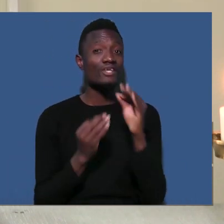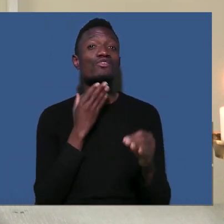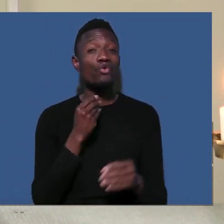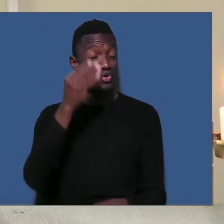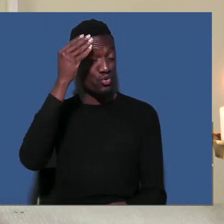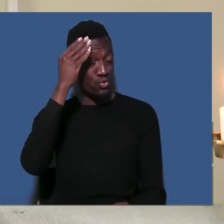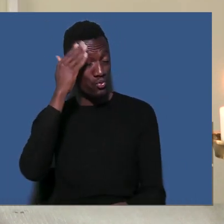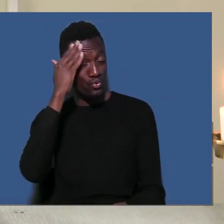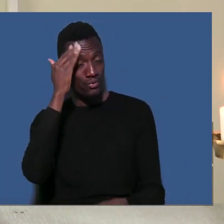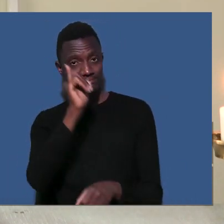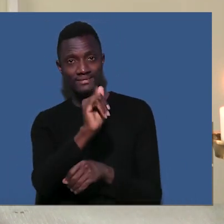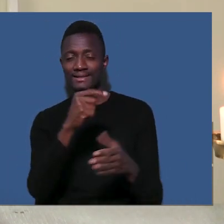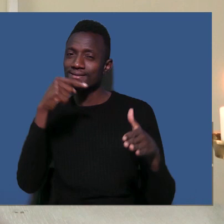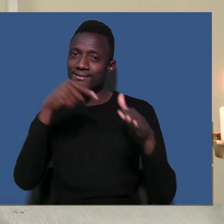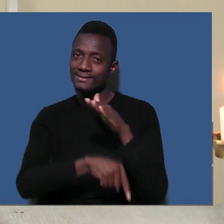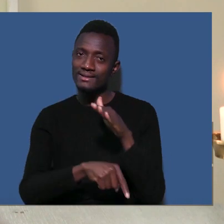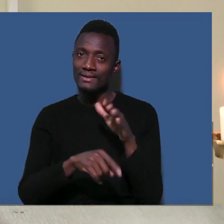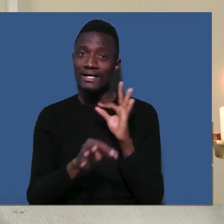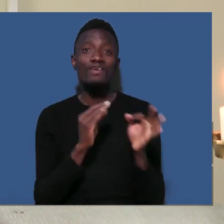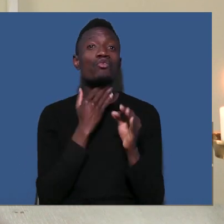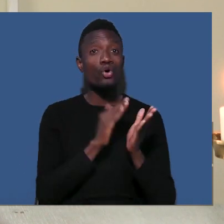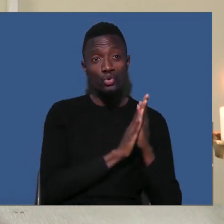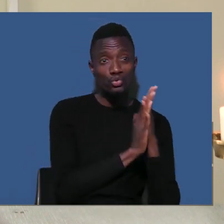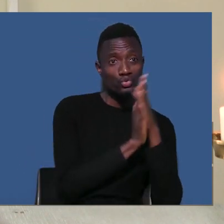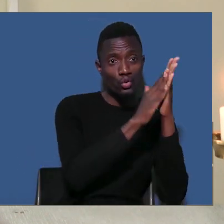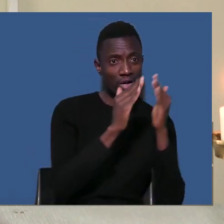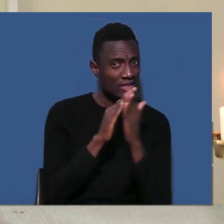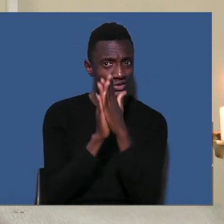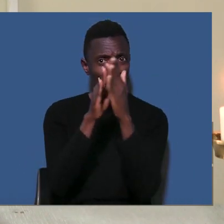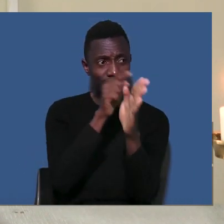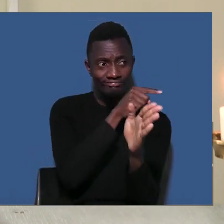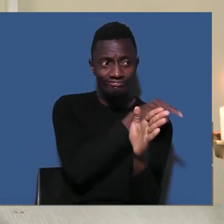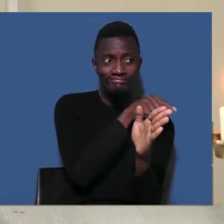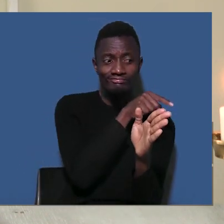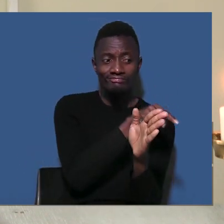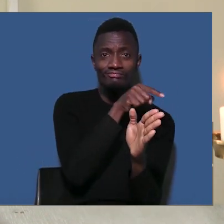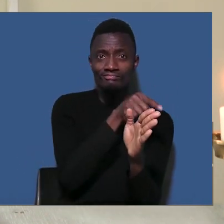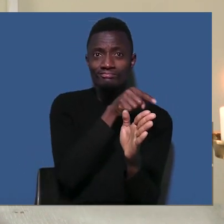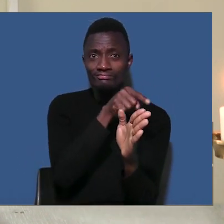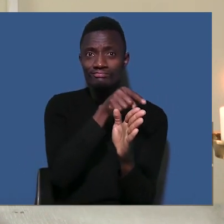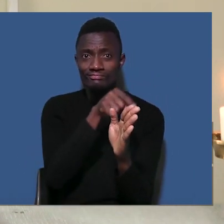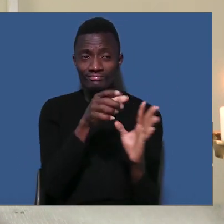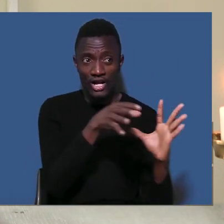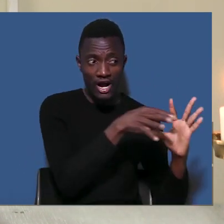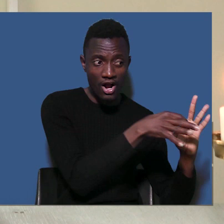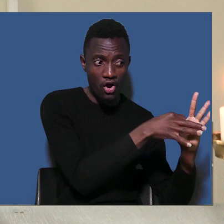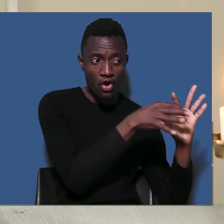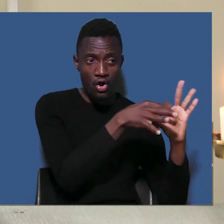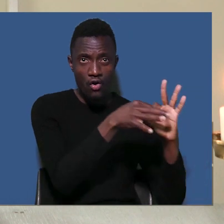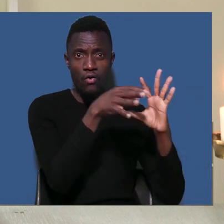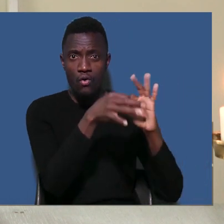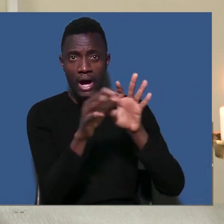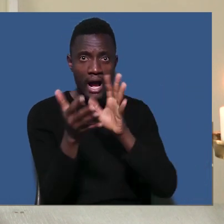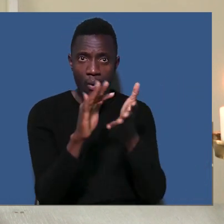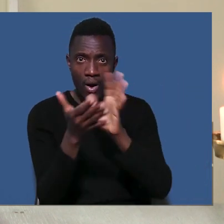know, if you want to connect the story, because the Bible is a story of God and his people. If we want to connect